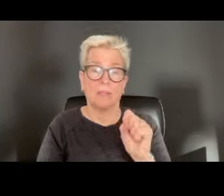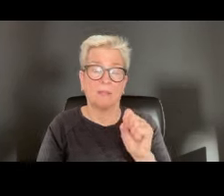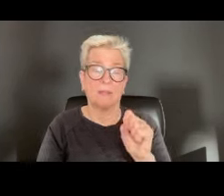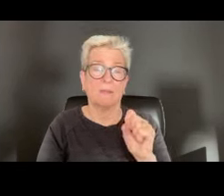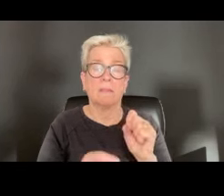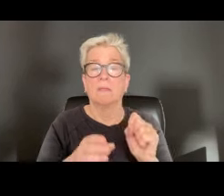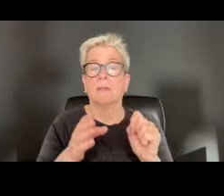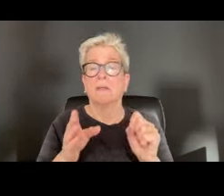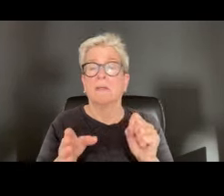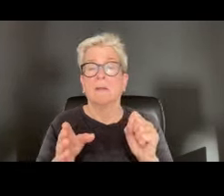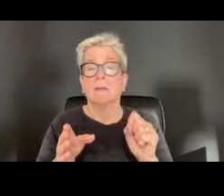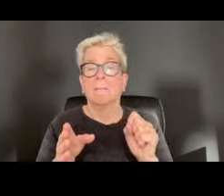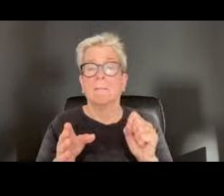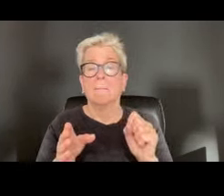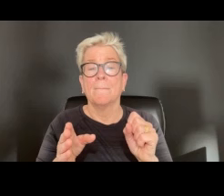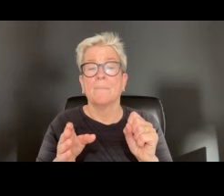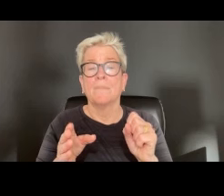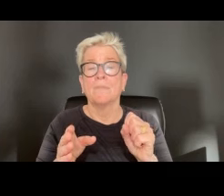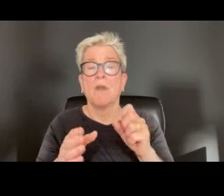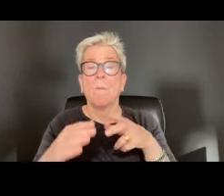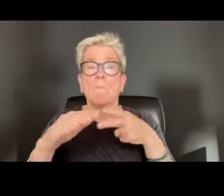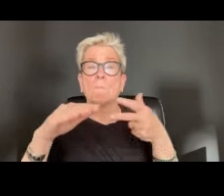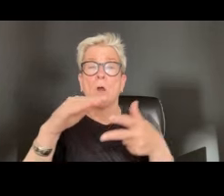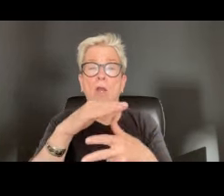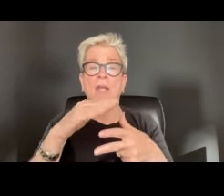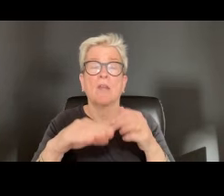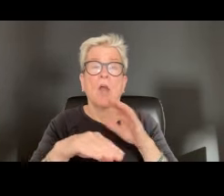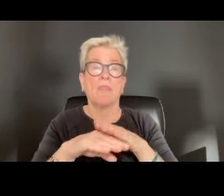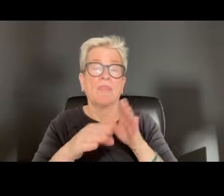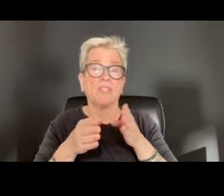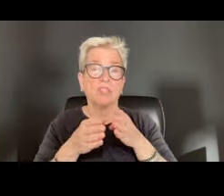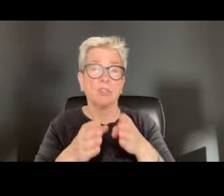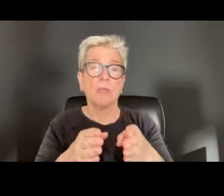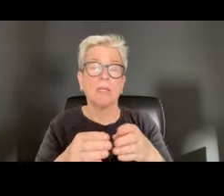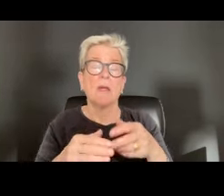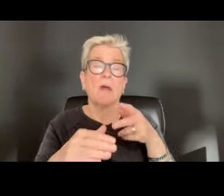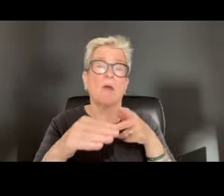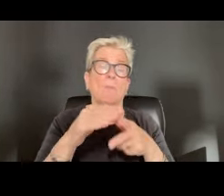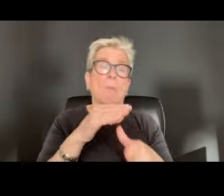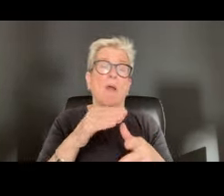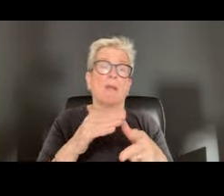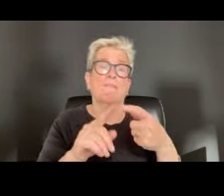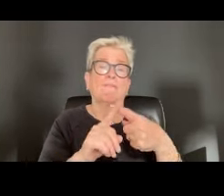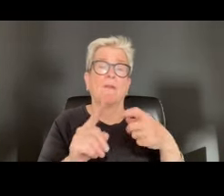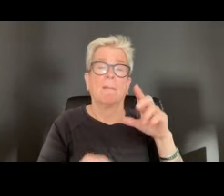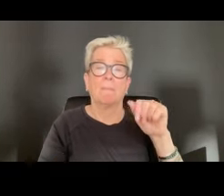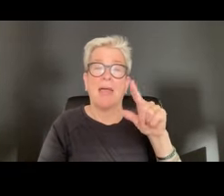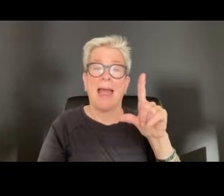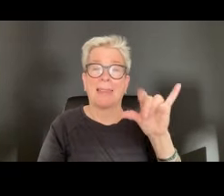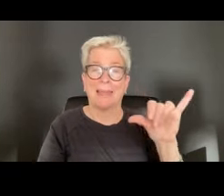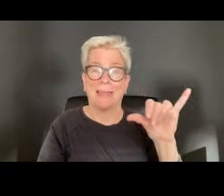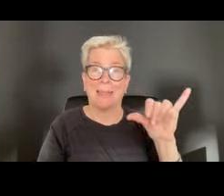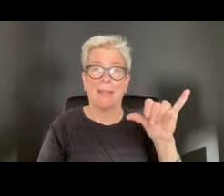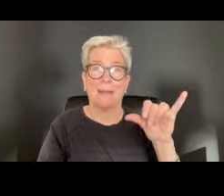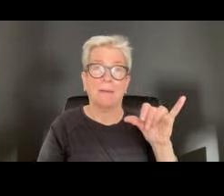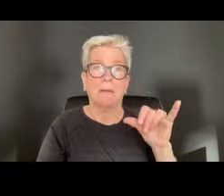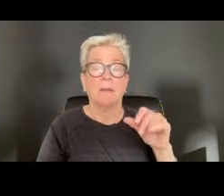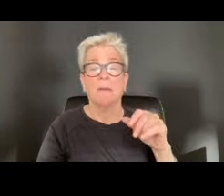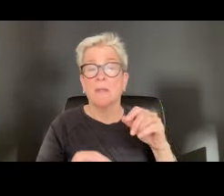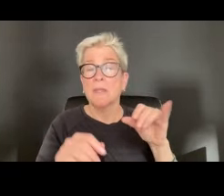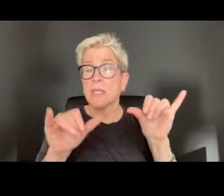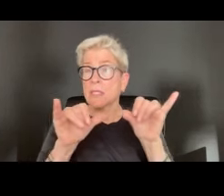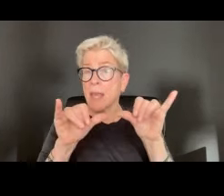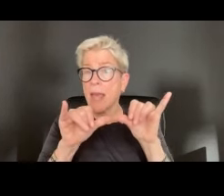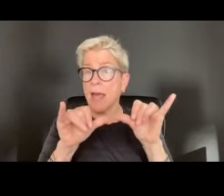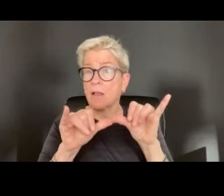with parking access from the street or parking access from the alley. To give you a sense of the scale, if you